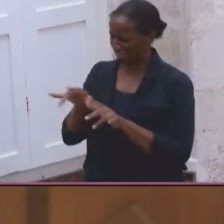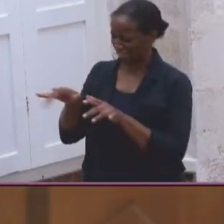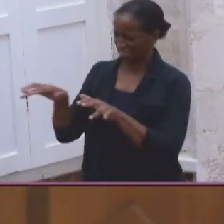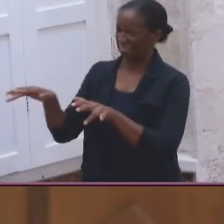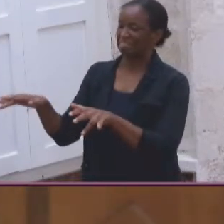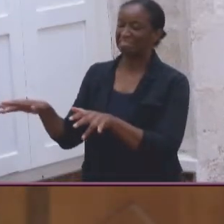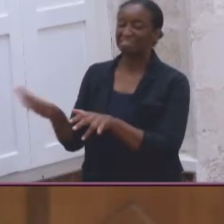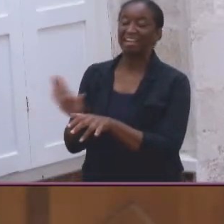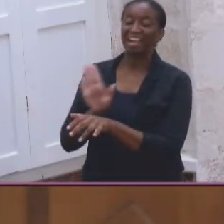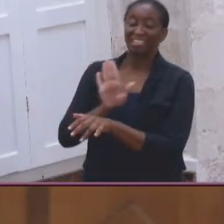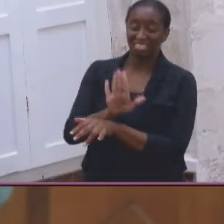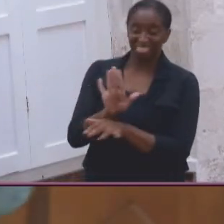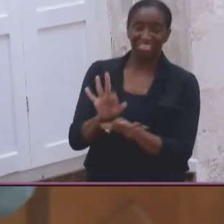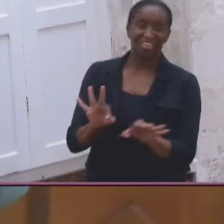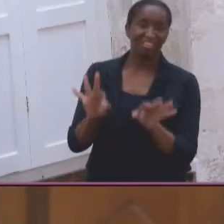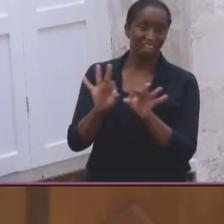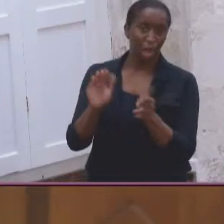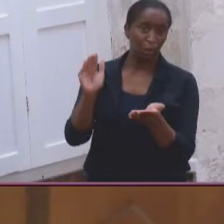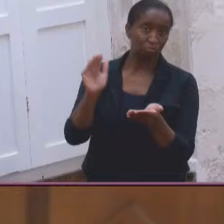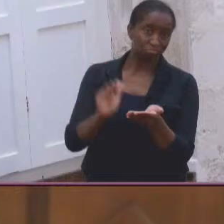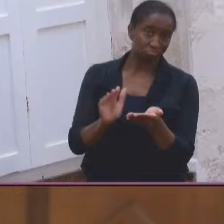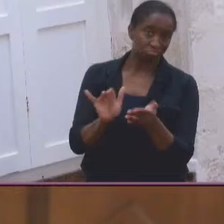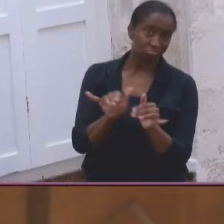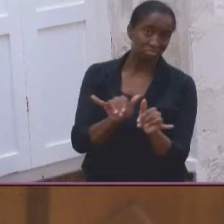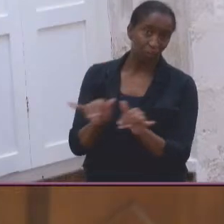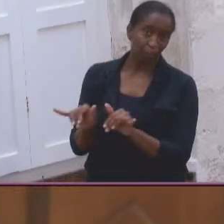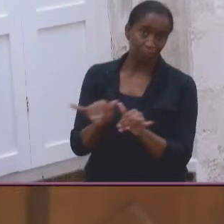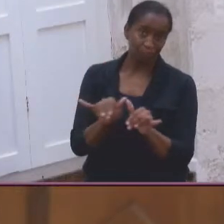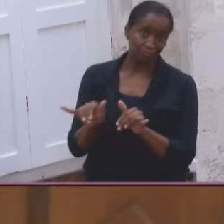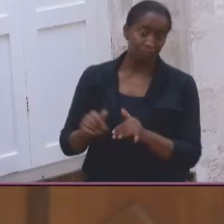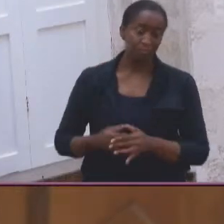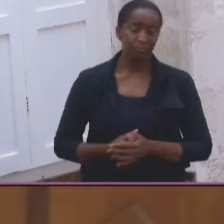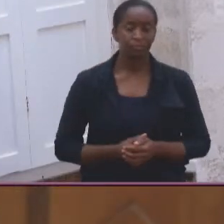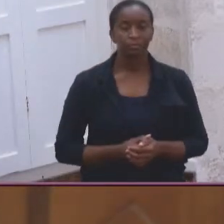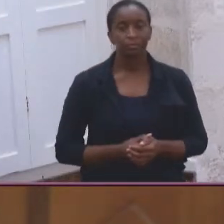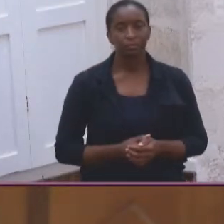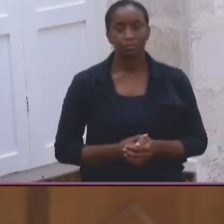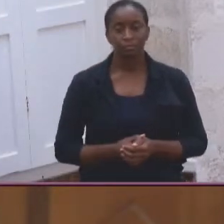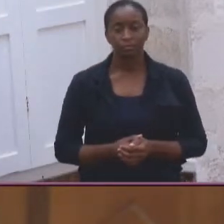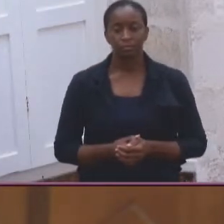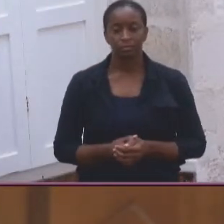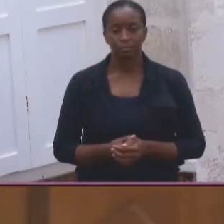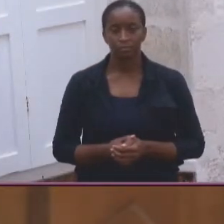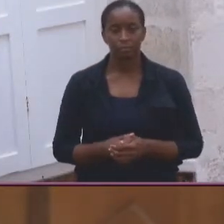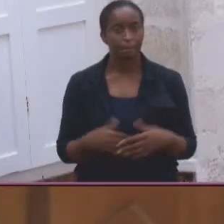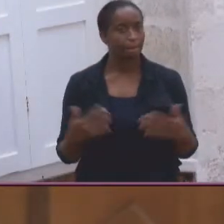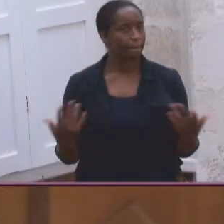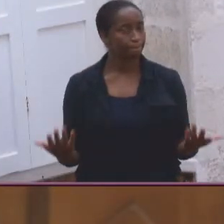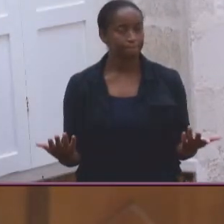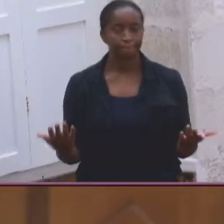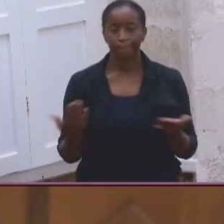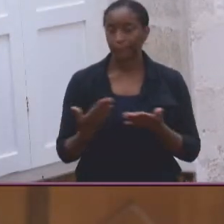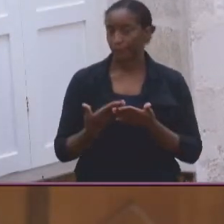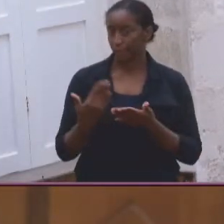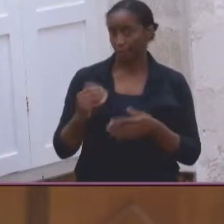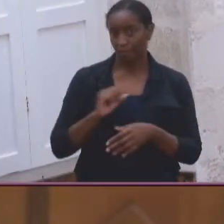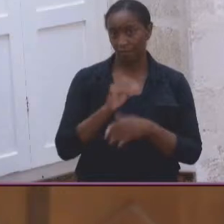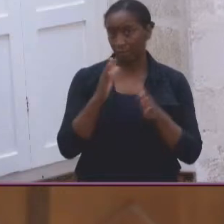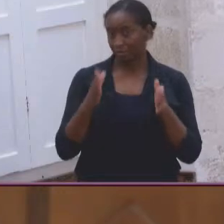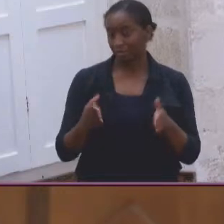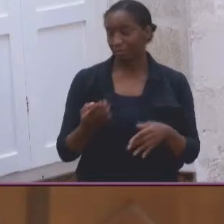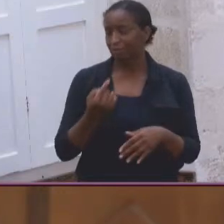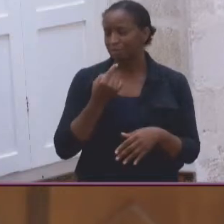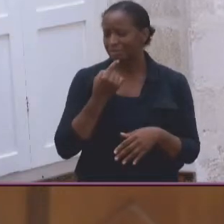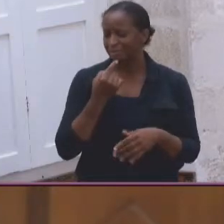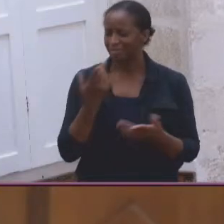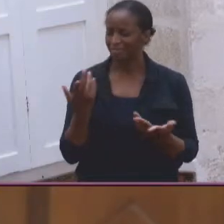Senator Malalo said, this thing started right before our very eyes, and we allowed it to happen.